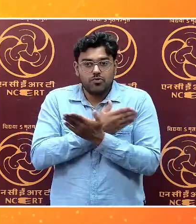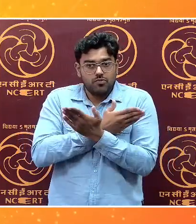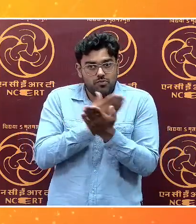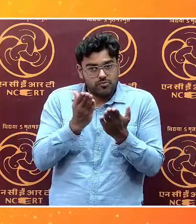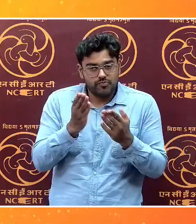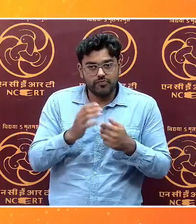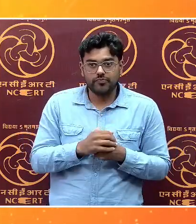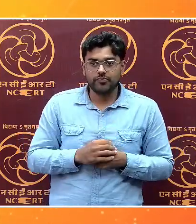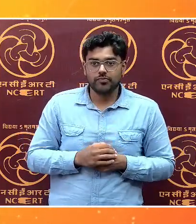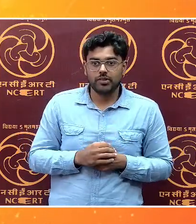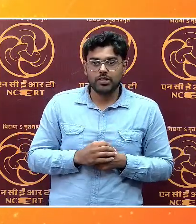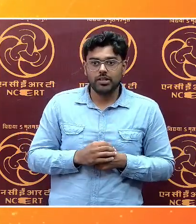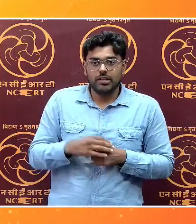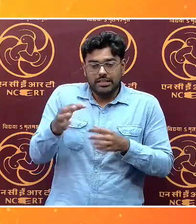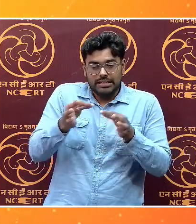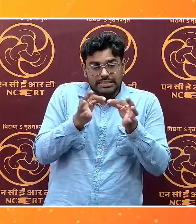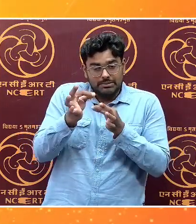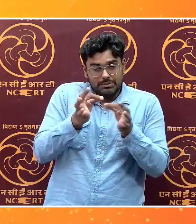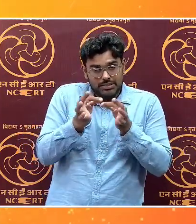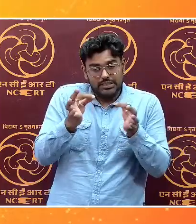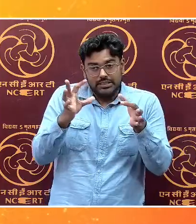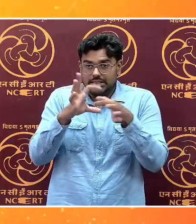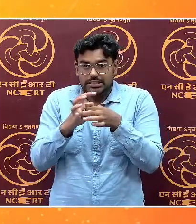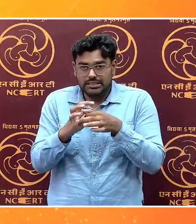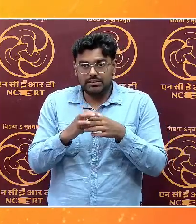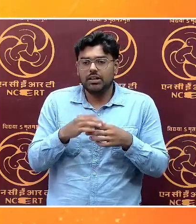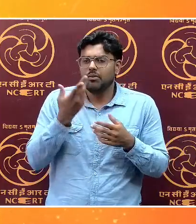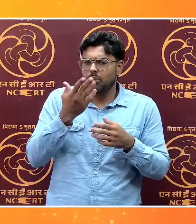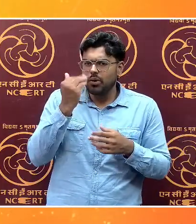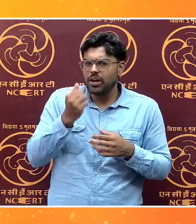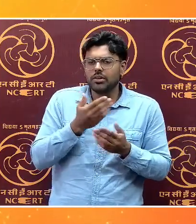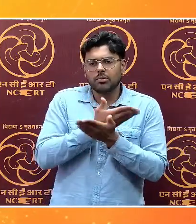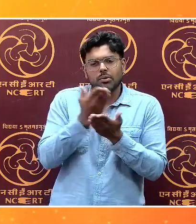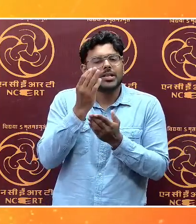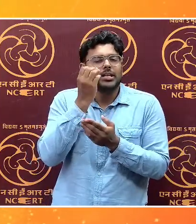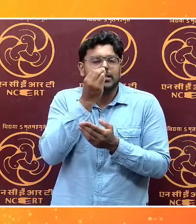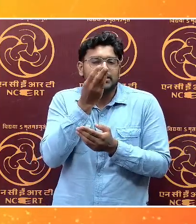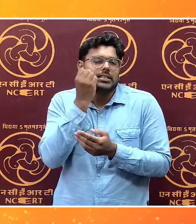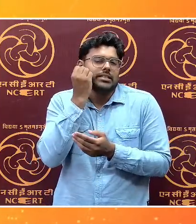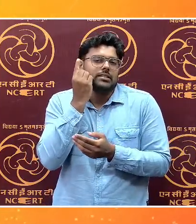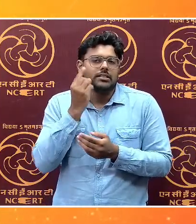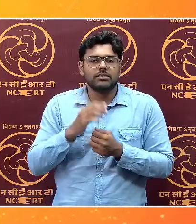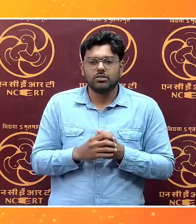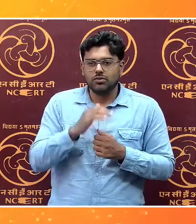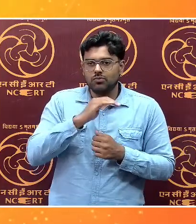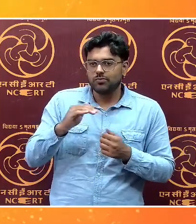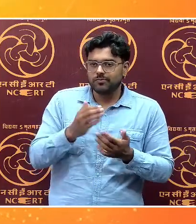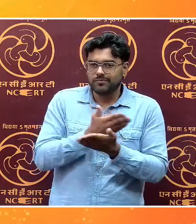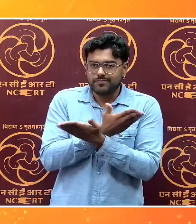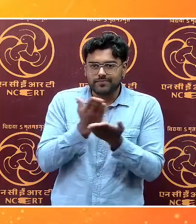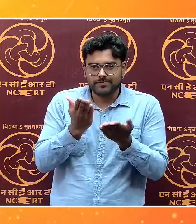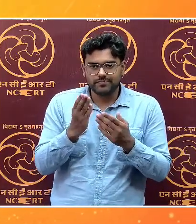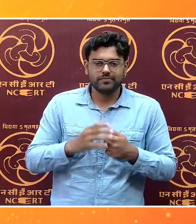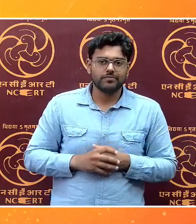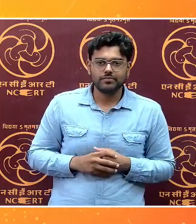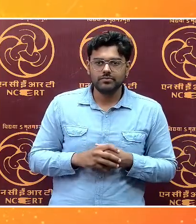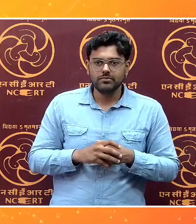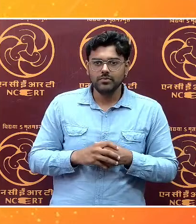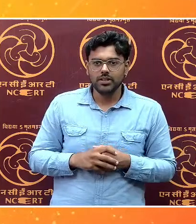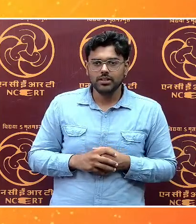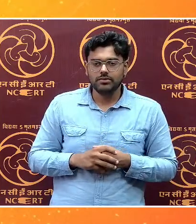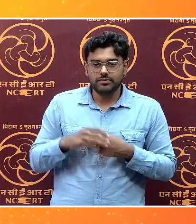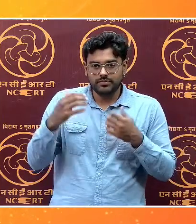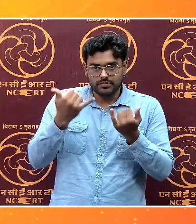with great explanation also, so that you can easily understand. So dear students, now we